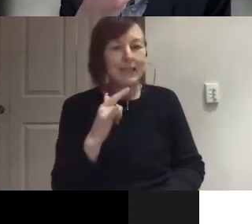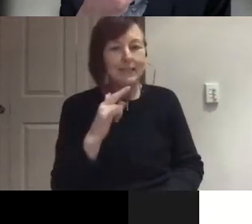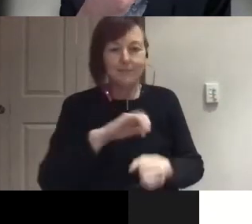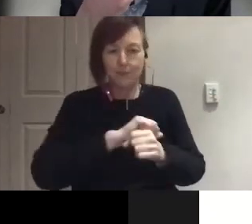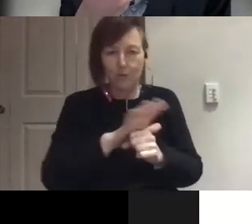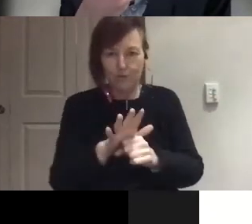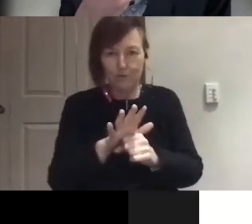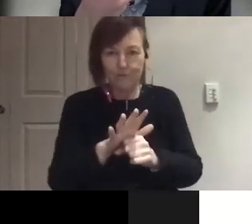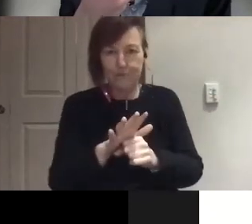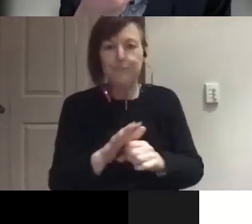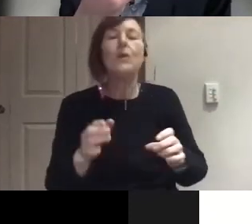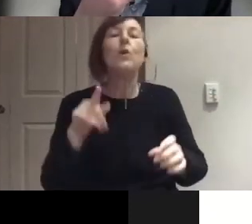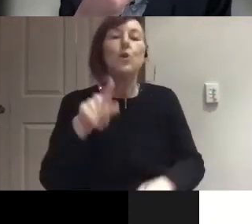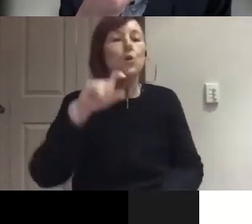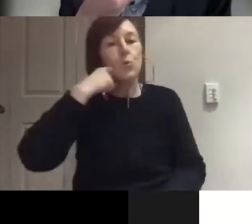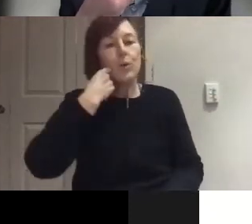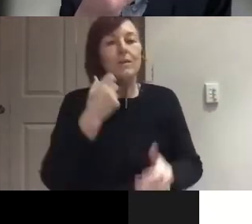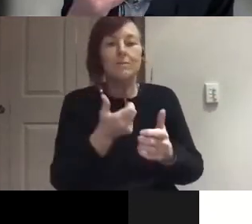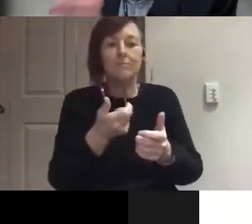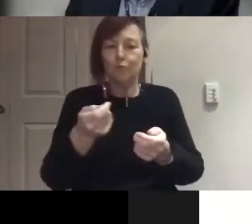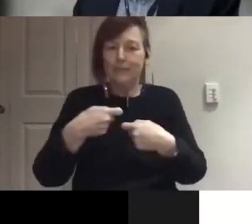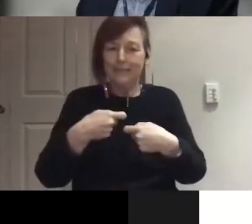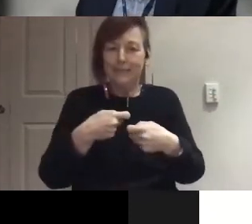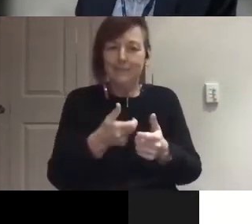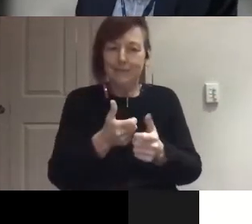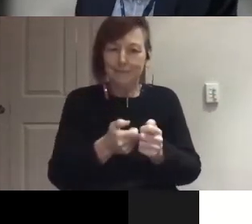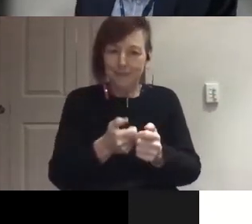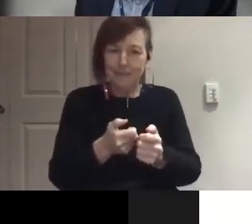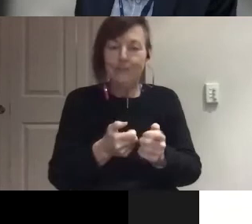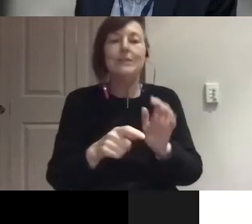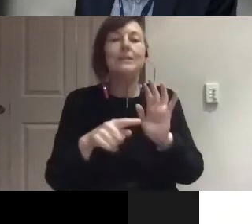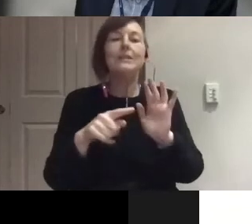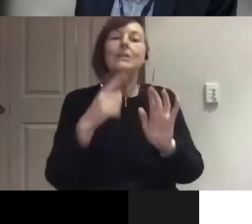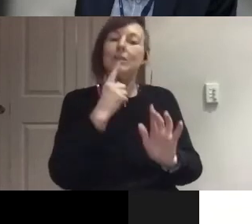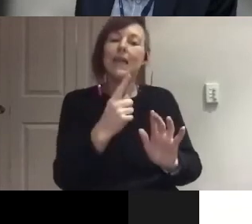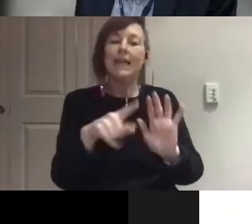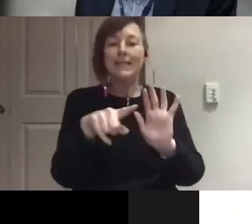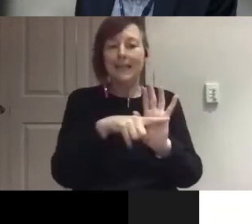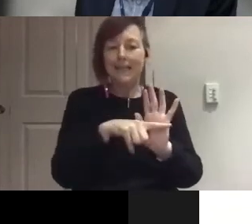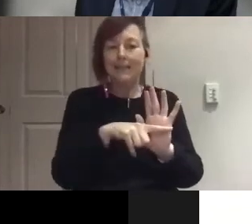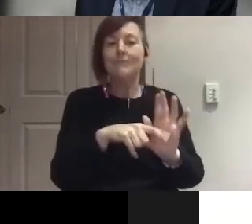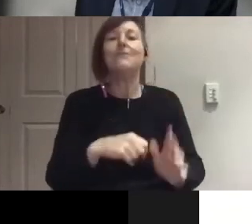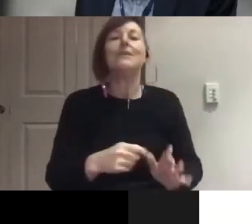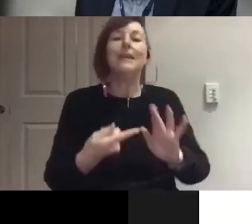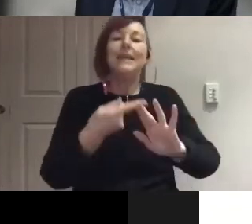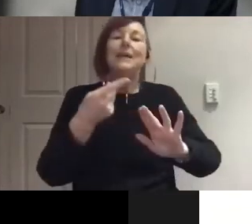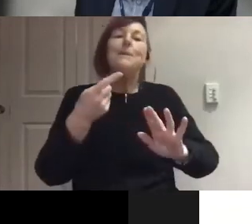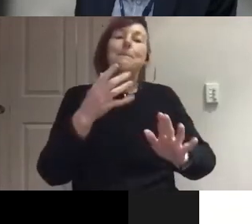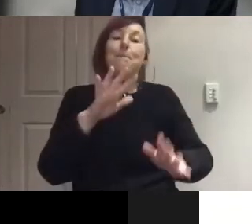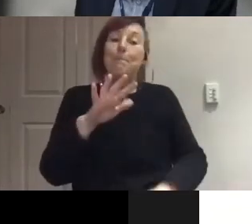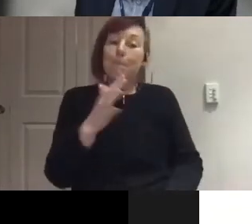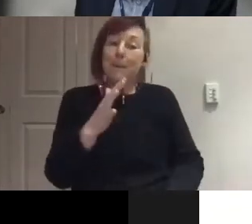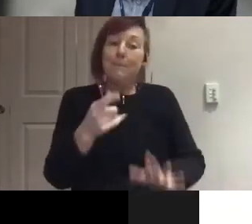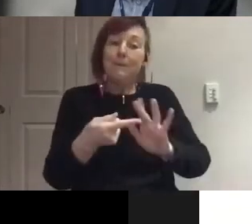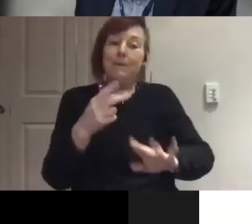you don't hear anything and you're still well at day 14, then it may be that the system has missed you. It's more likely it's just a